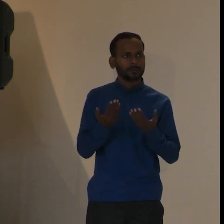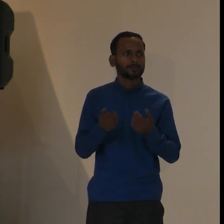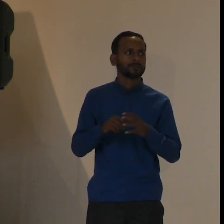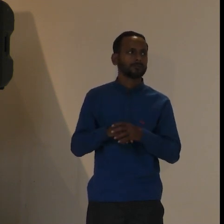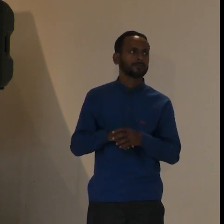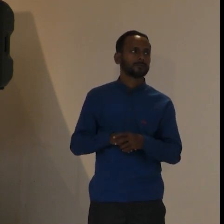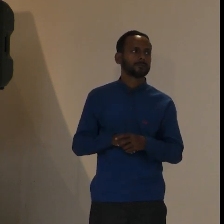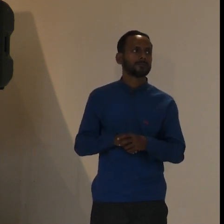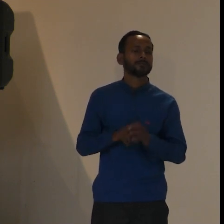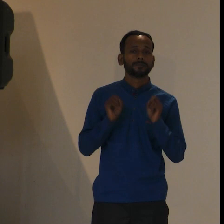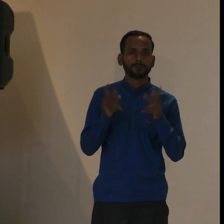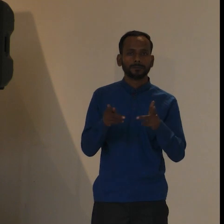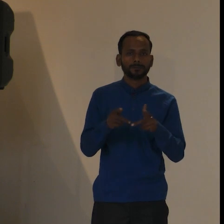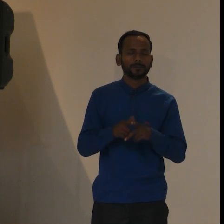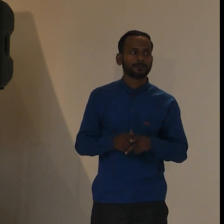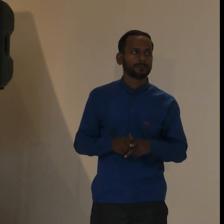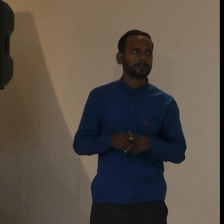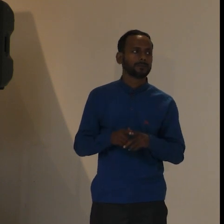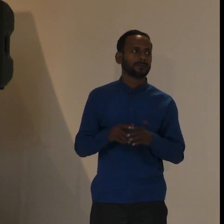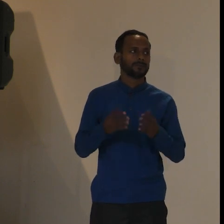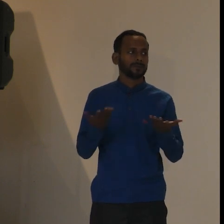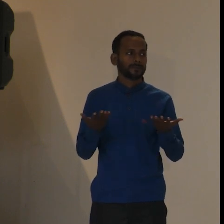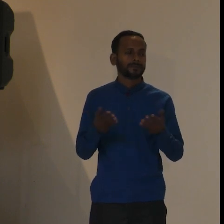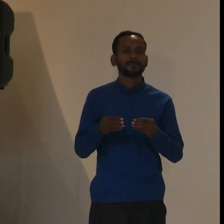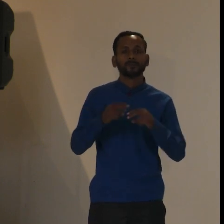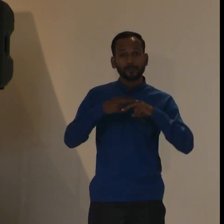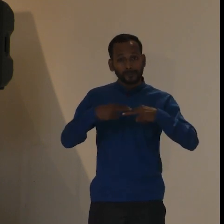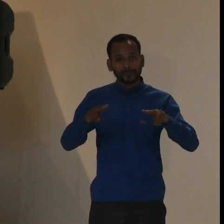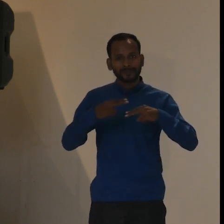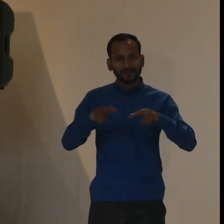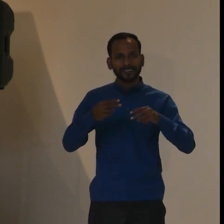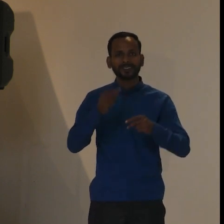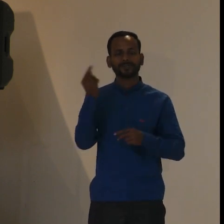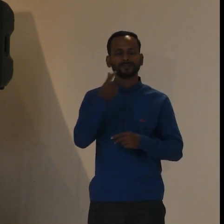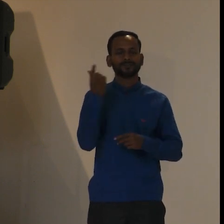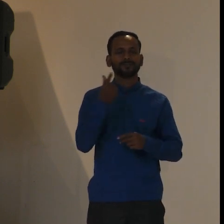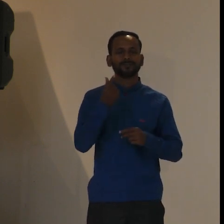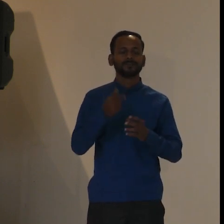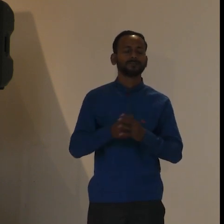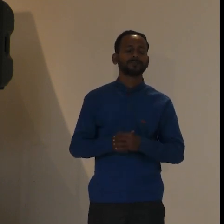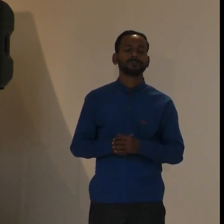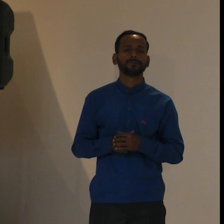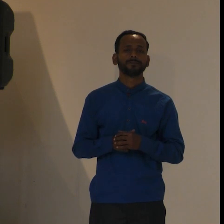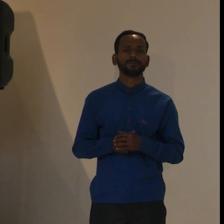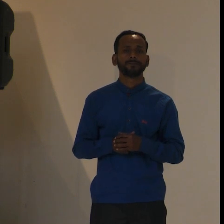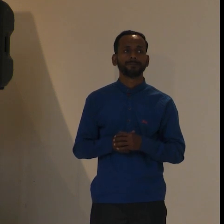Fair. Stuff like that. Free to use. Yeah, free to use. Free to use. Free to use. Yeah.